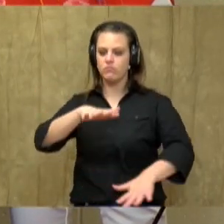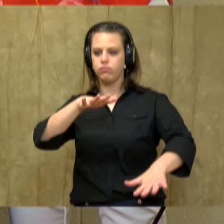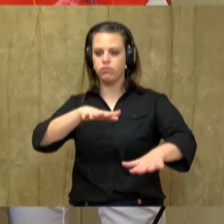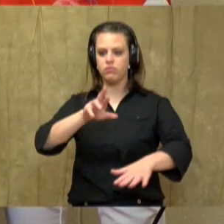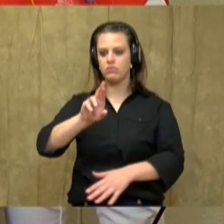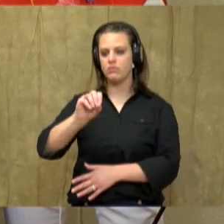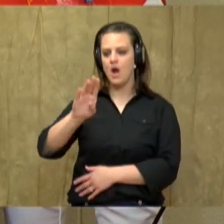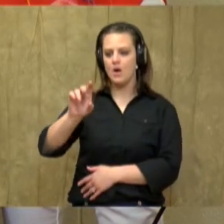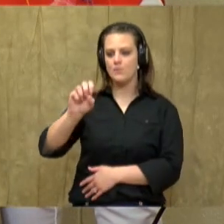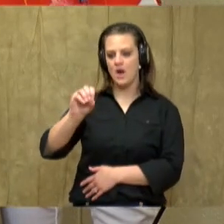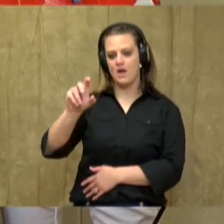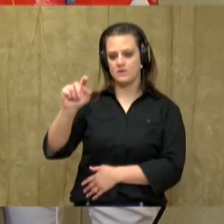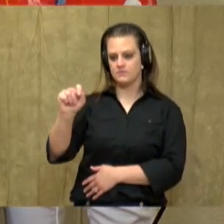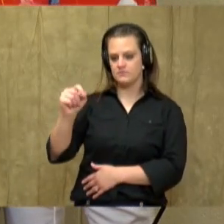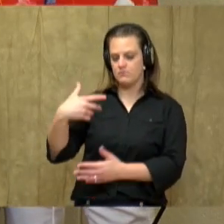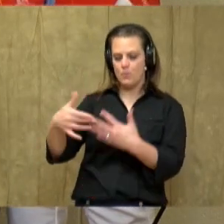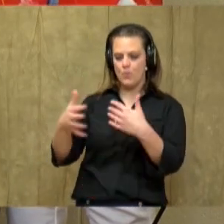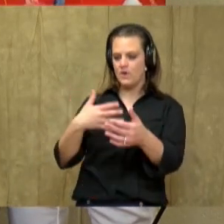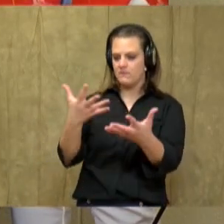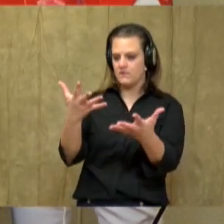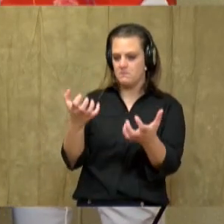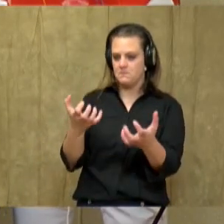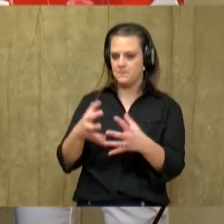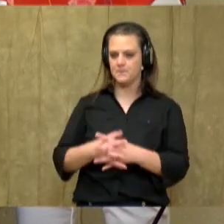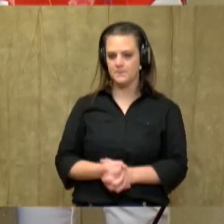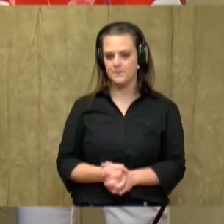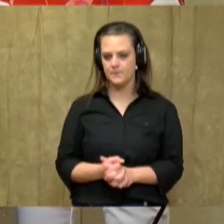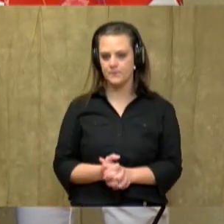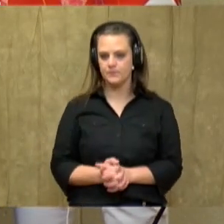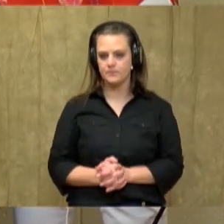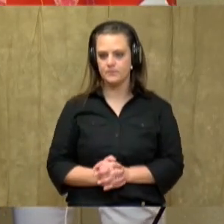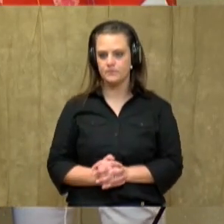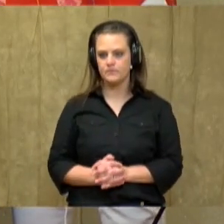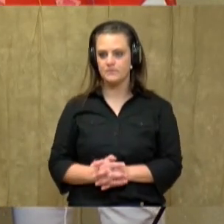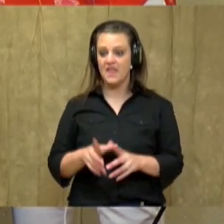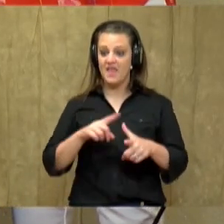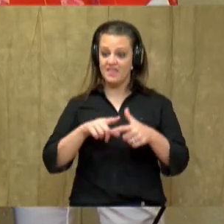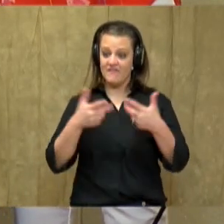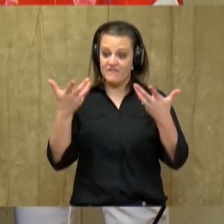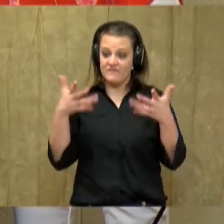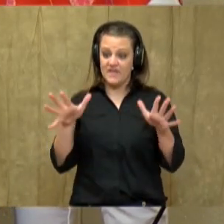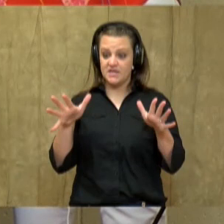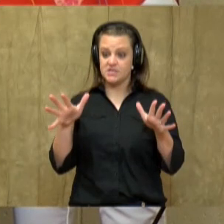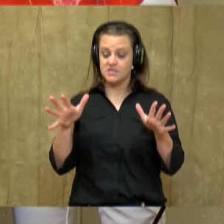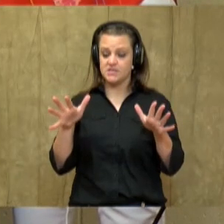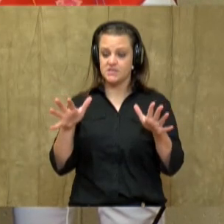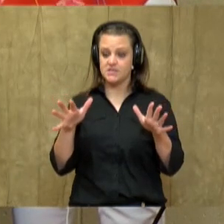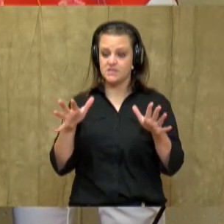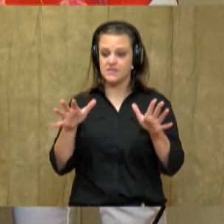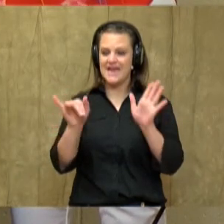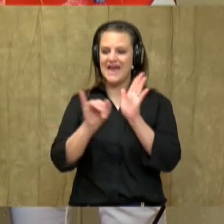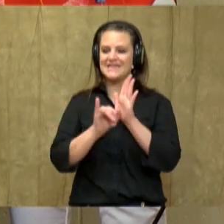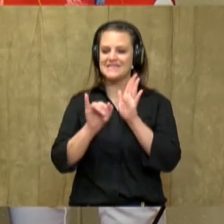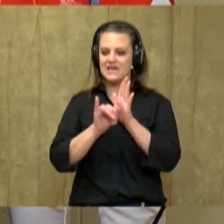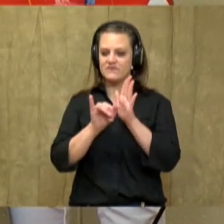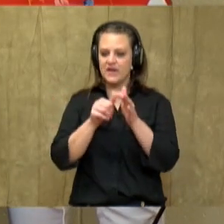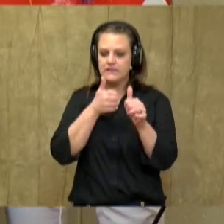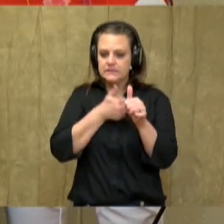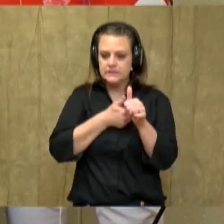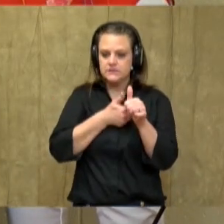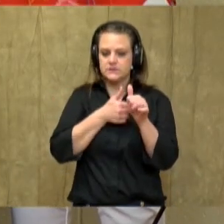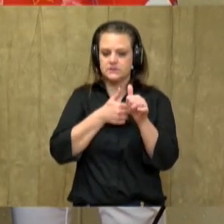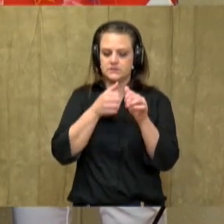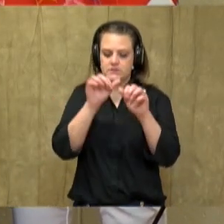any kind of polygon that we talked about today. And then once you're done, I want you to identify and classify